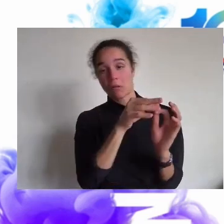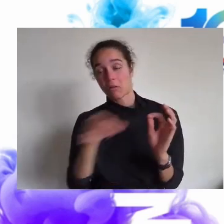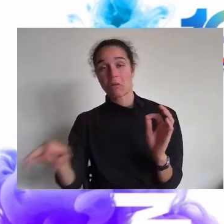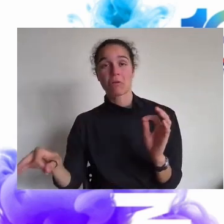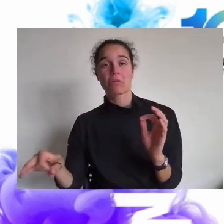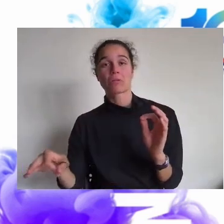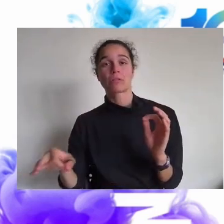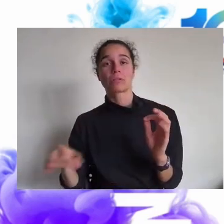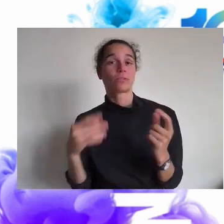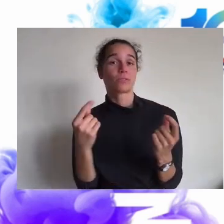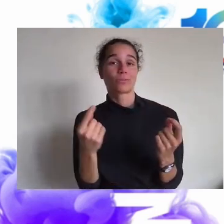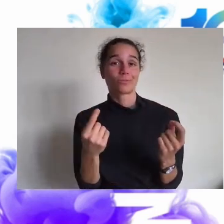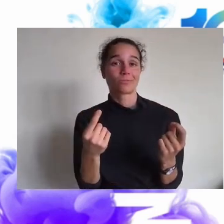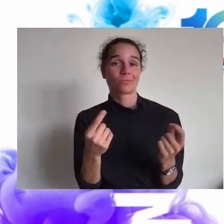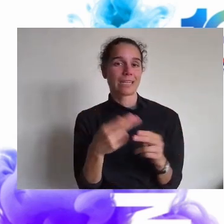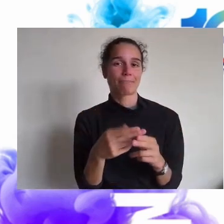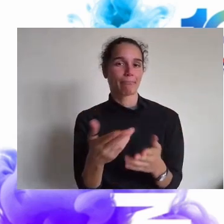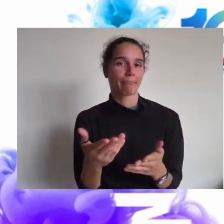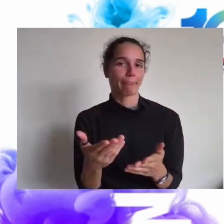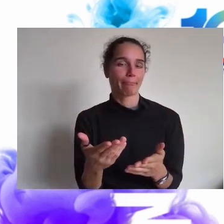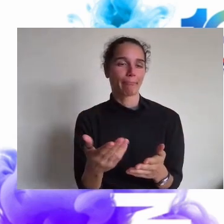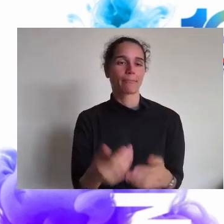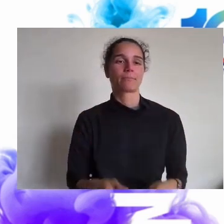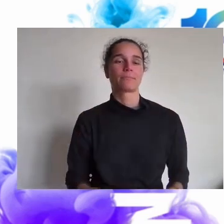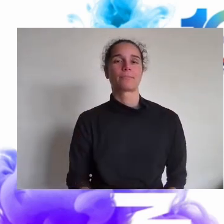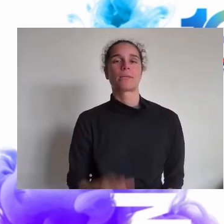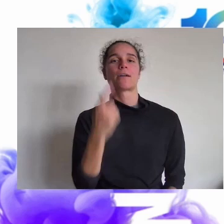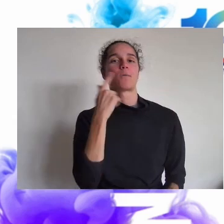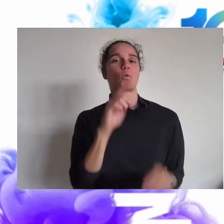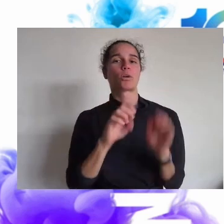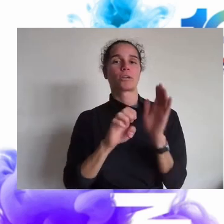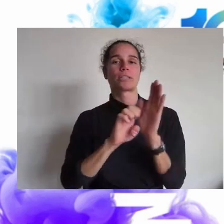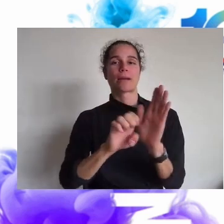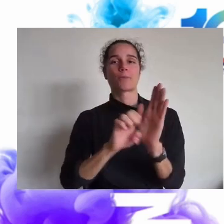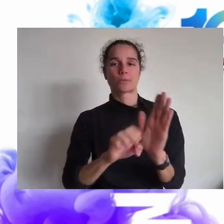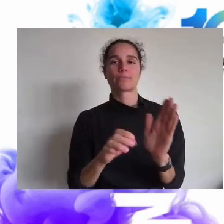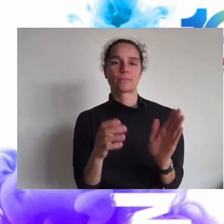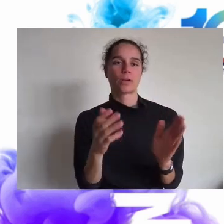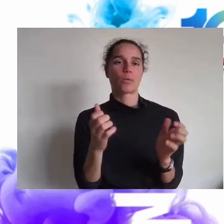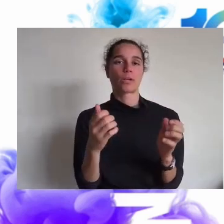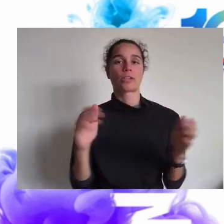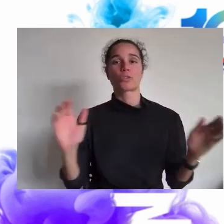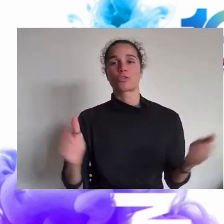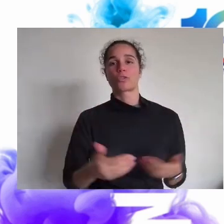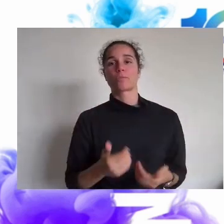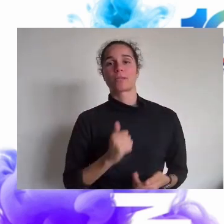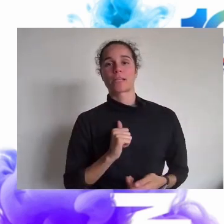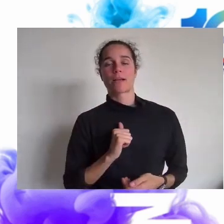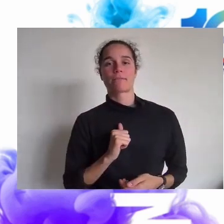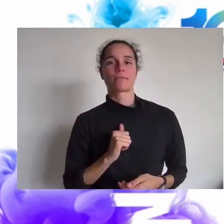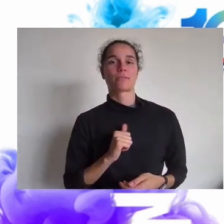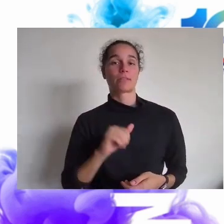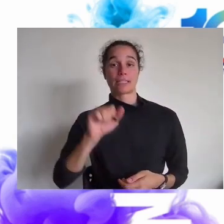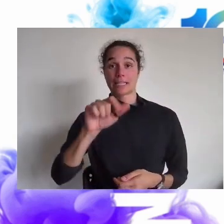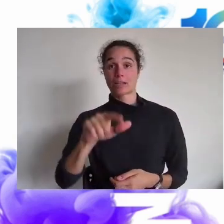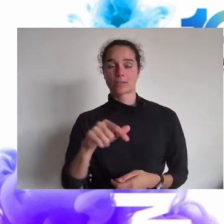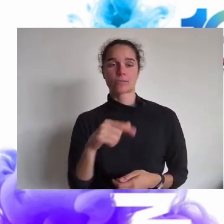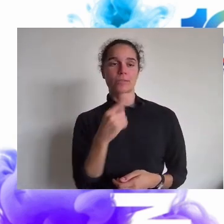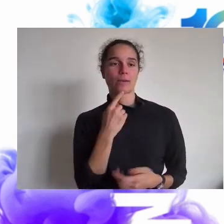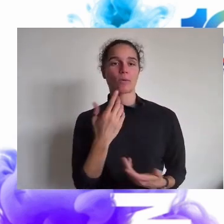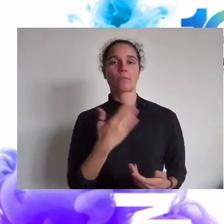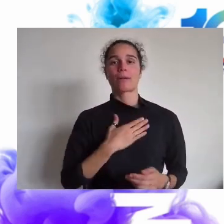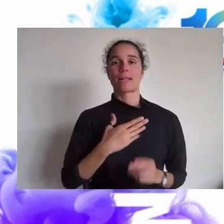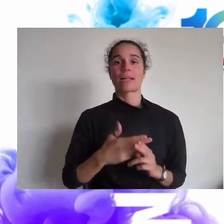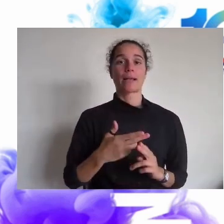then you say your name, right? For instance, I want to introduce myself in ASL. I'll say, my name